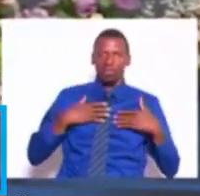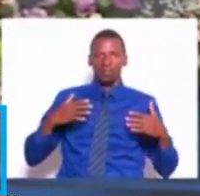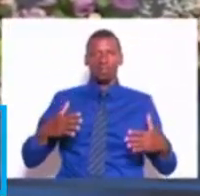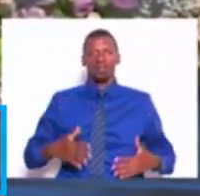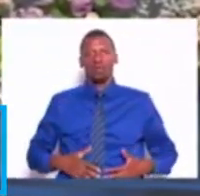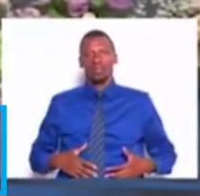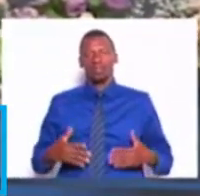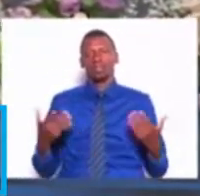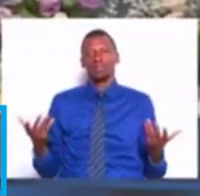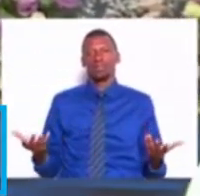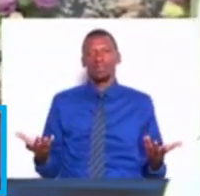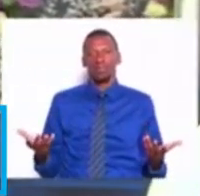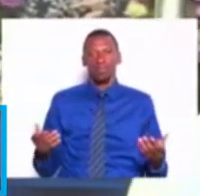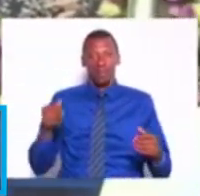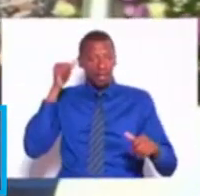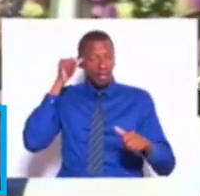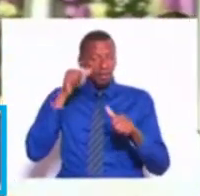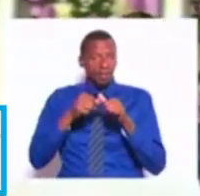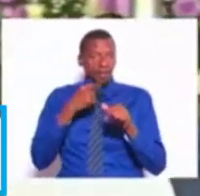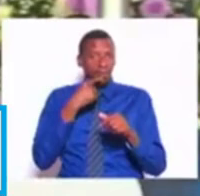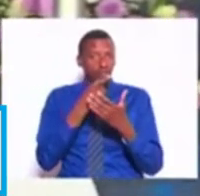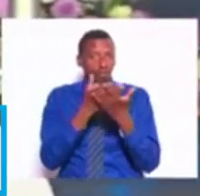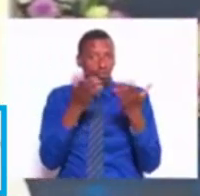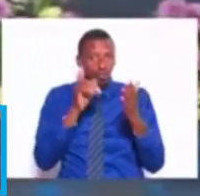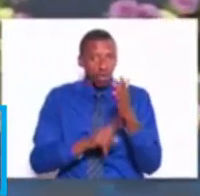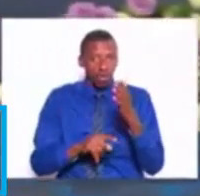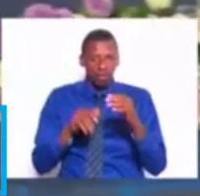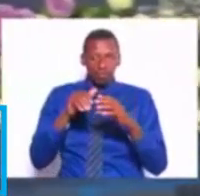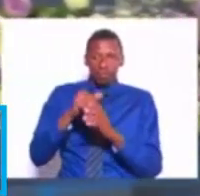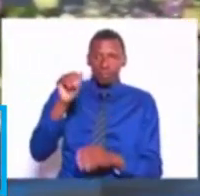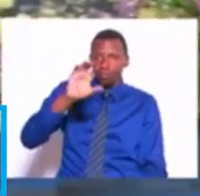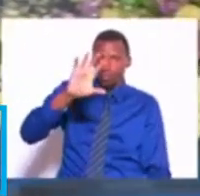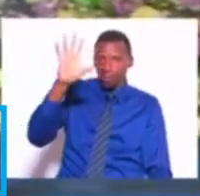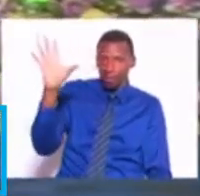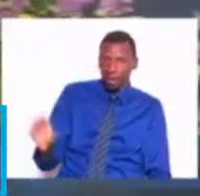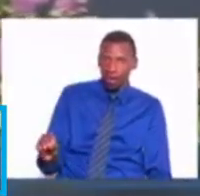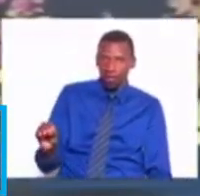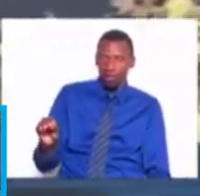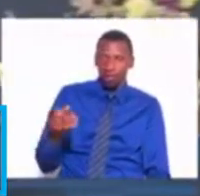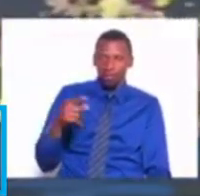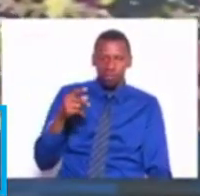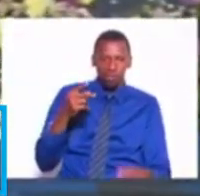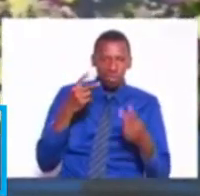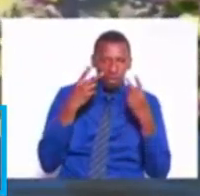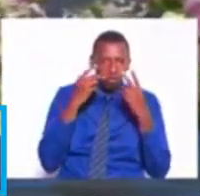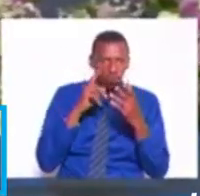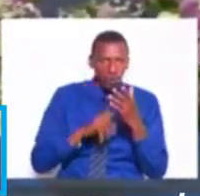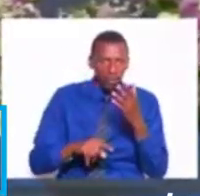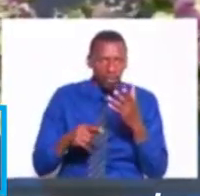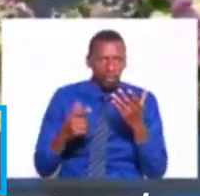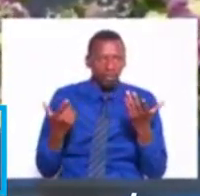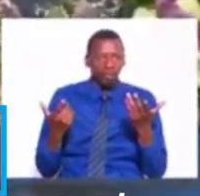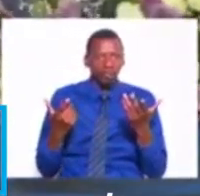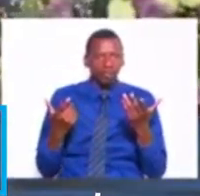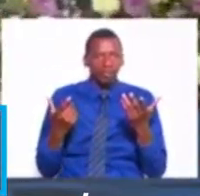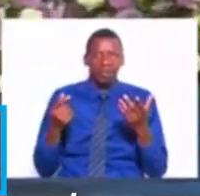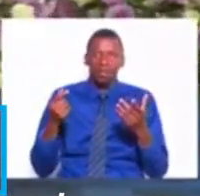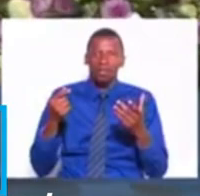Remember I told you in Africa, we are looking for number.